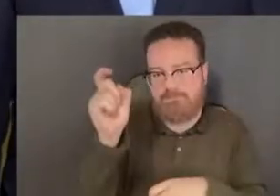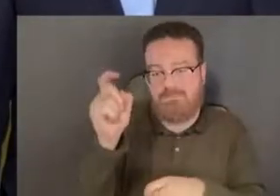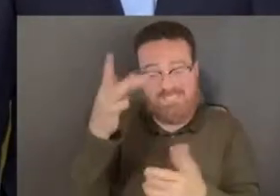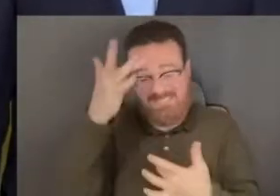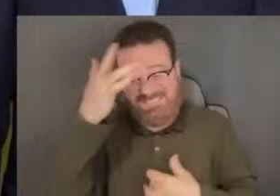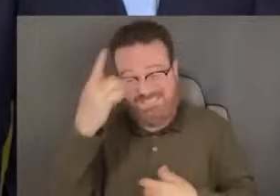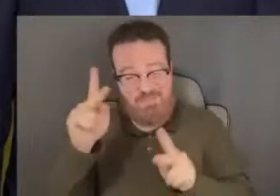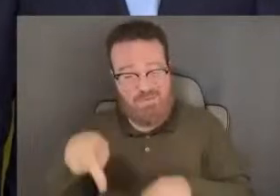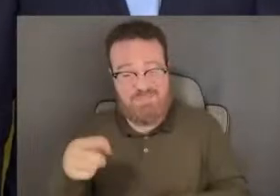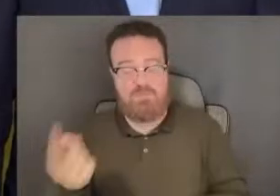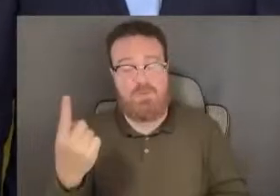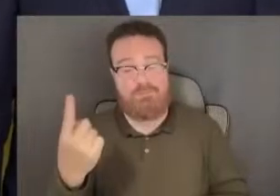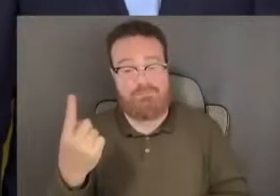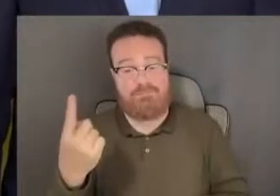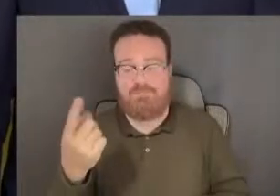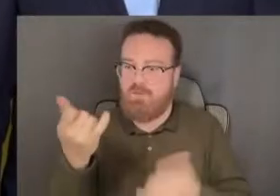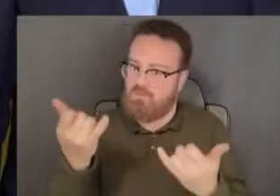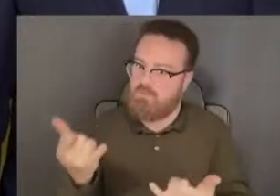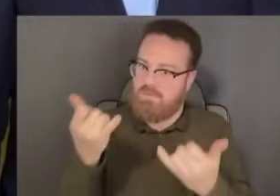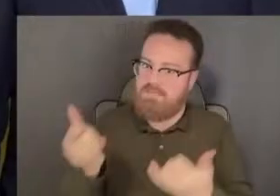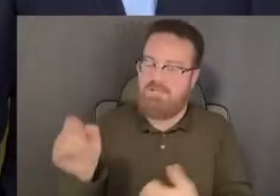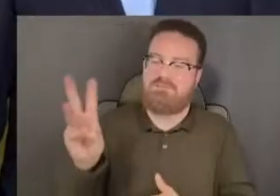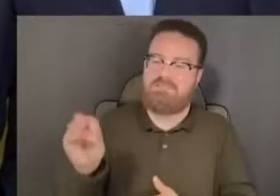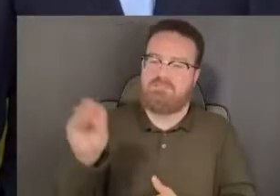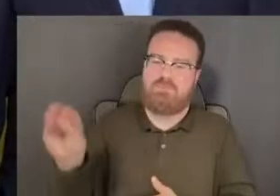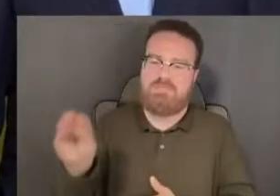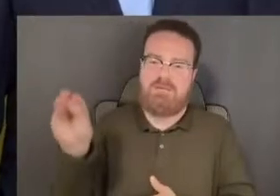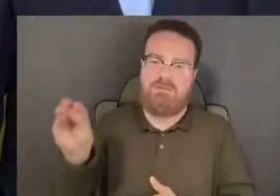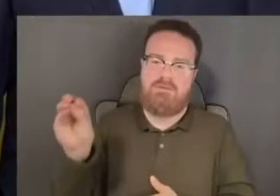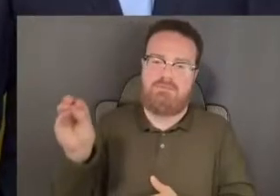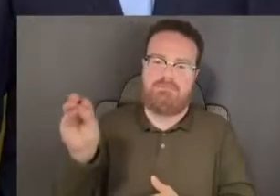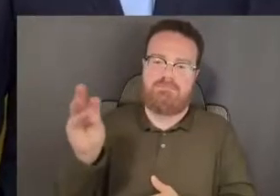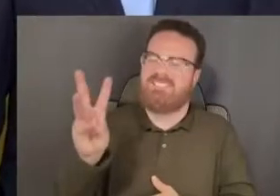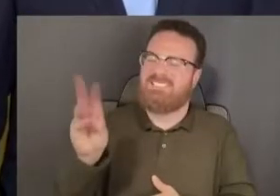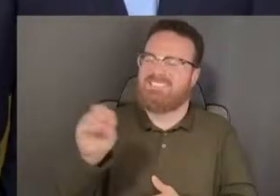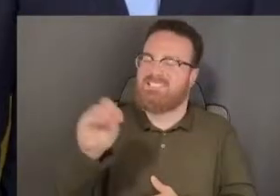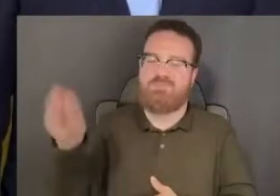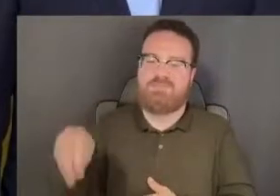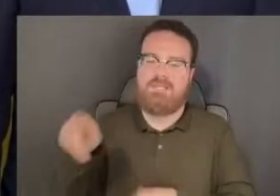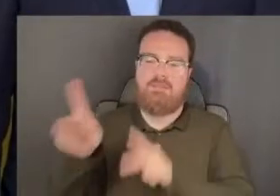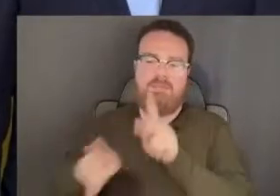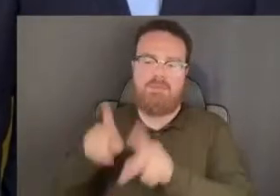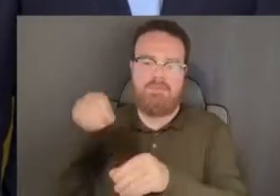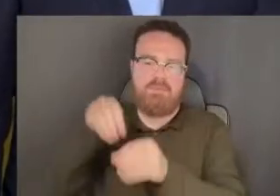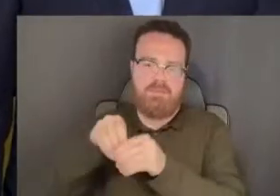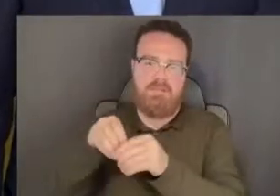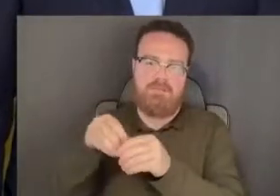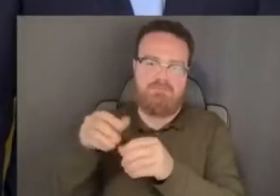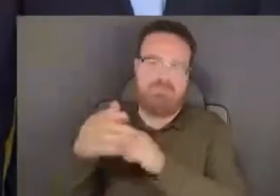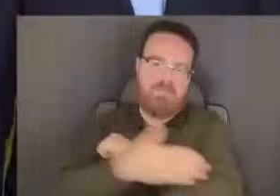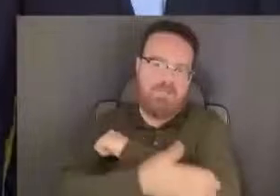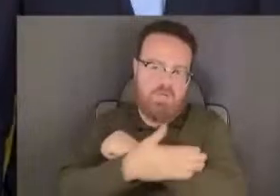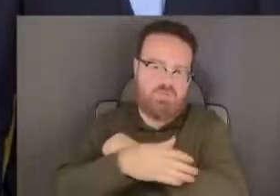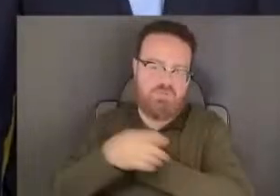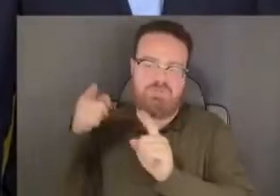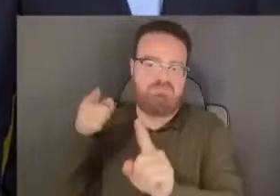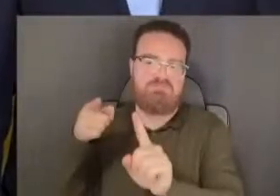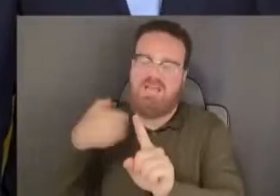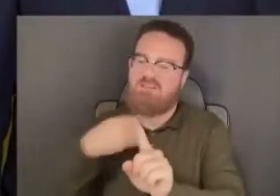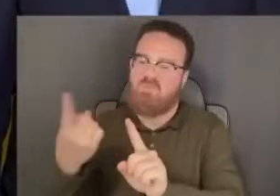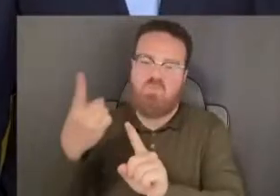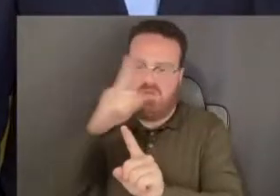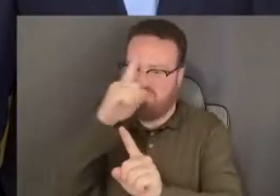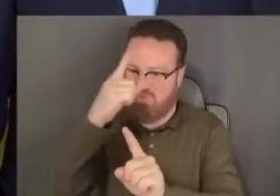there's 60% of the people in this country who have only one dream: if they can make it through a day